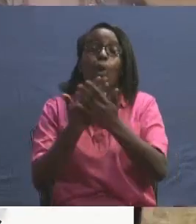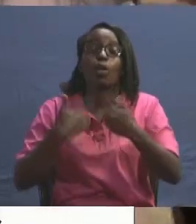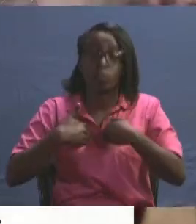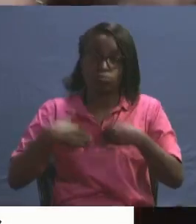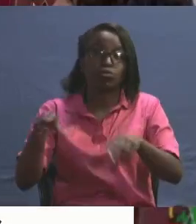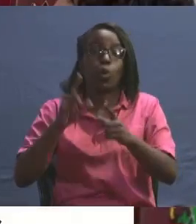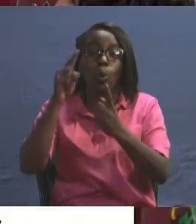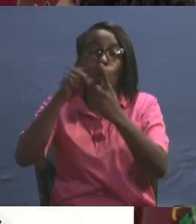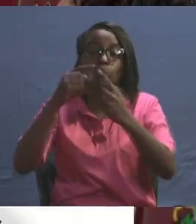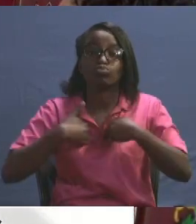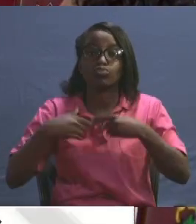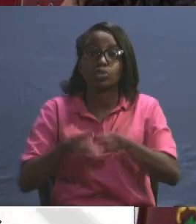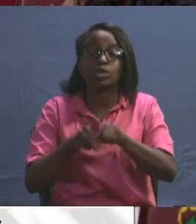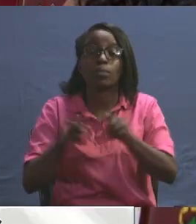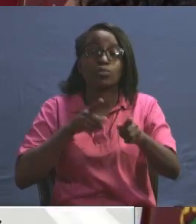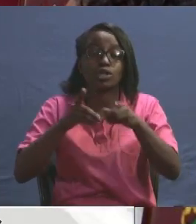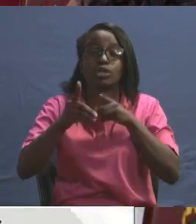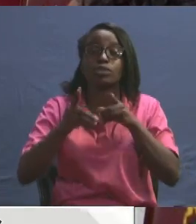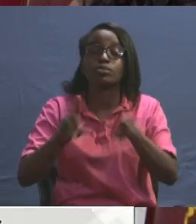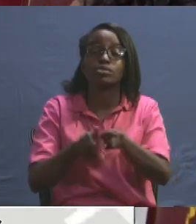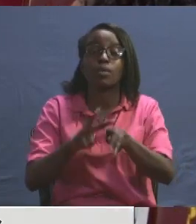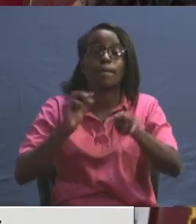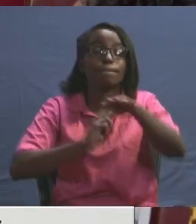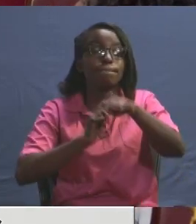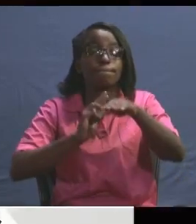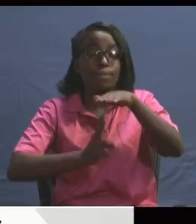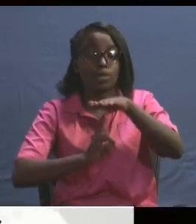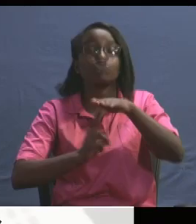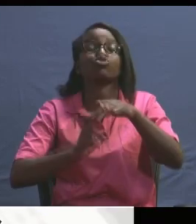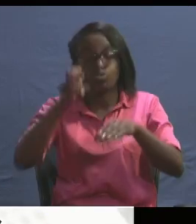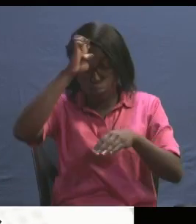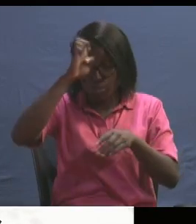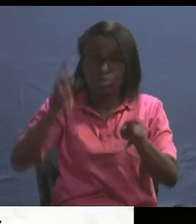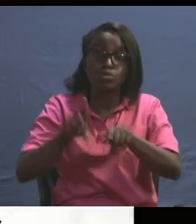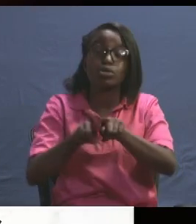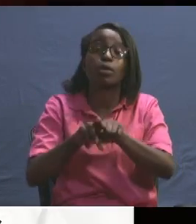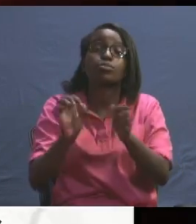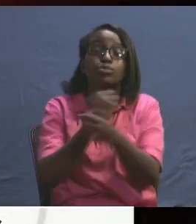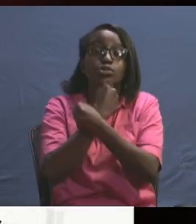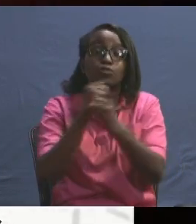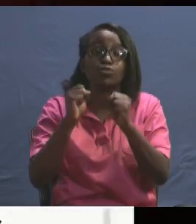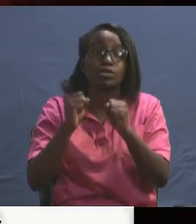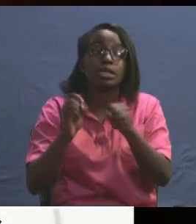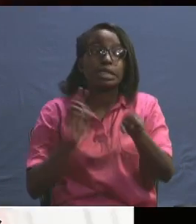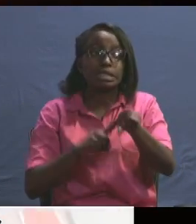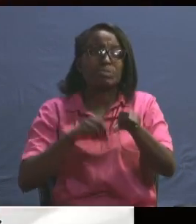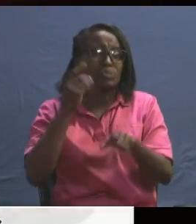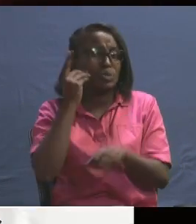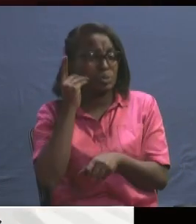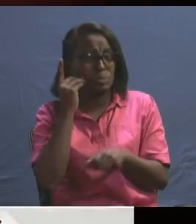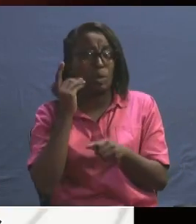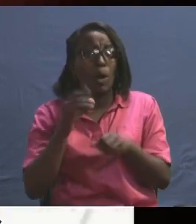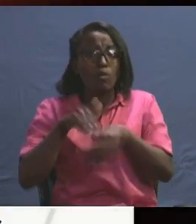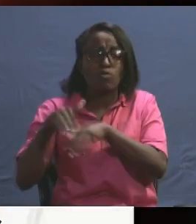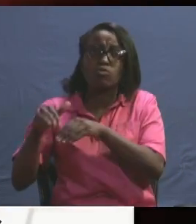insisted on the president's directive to the Ministry of Education to conduct an inspection on the safety of school dormitories following the rampant